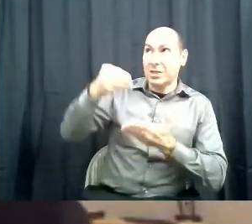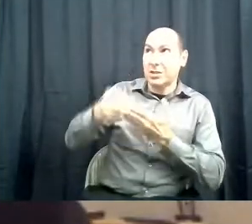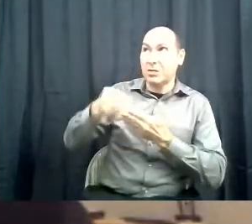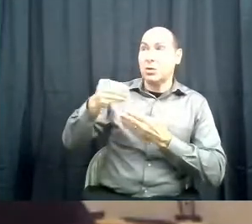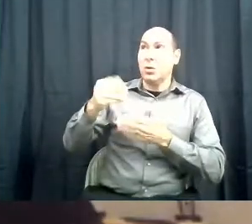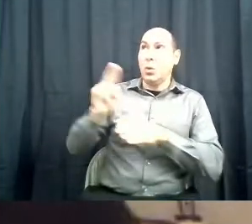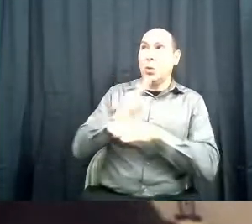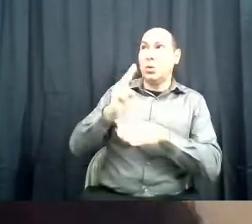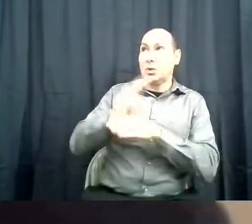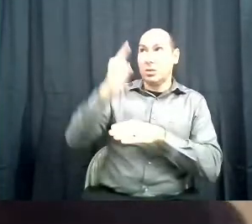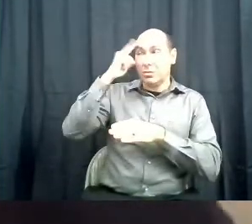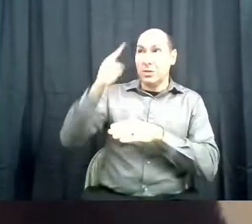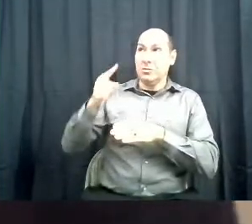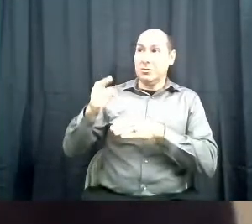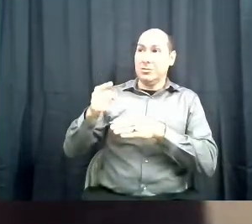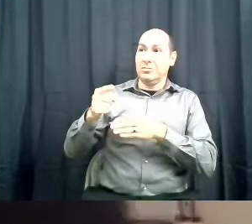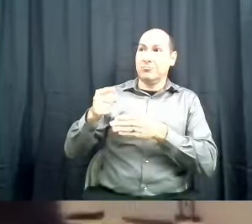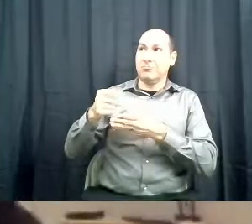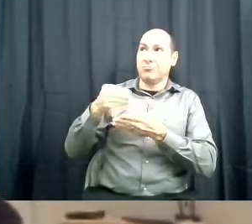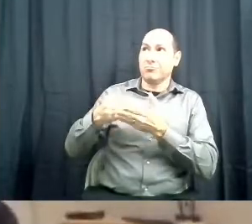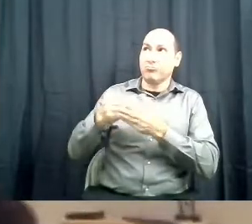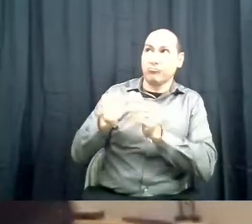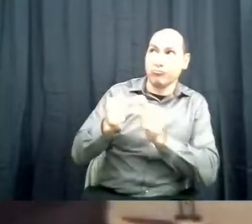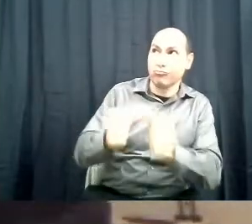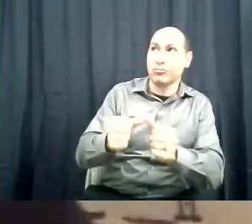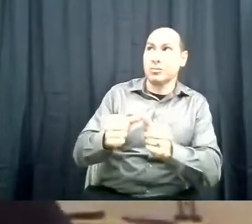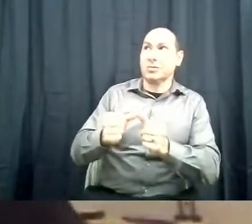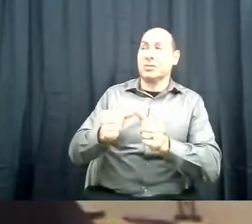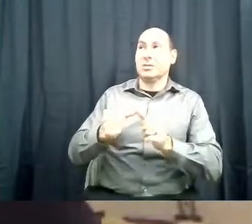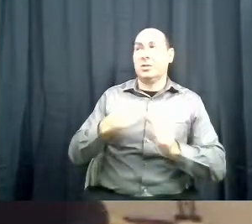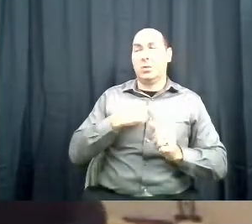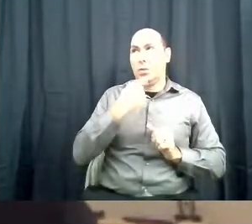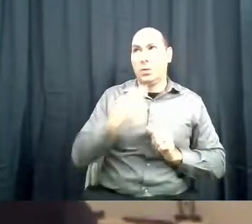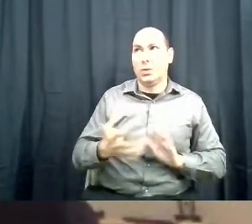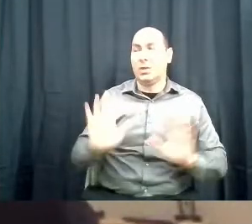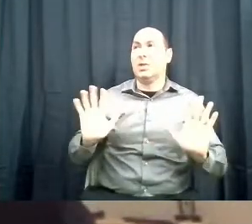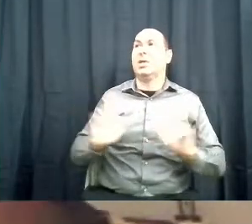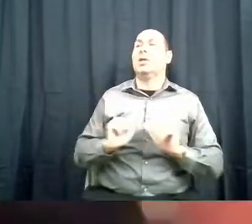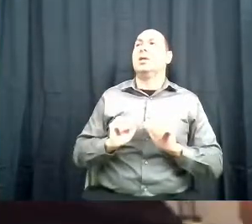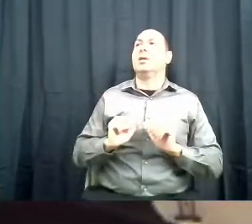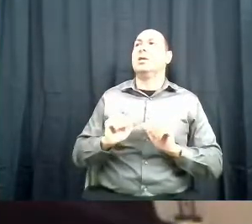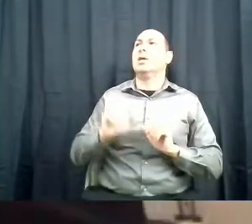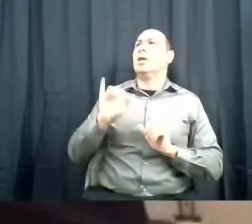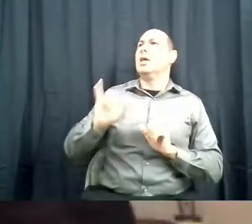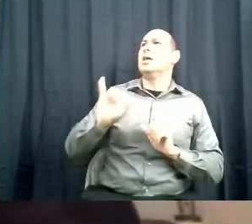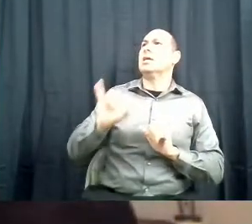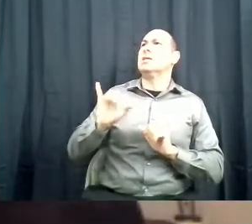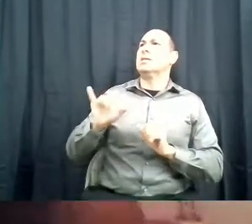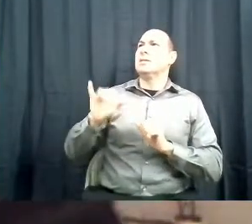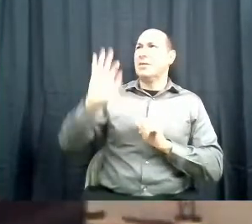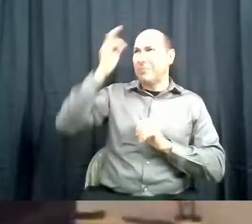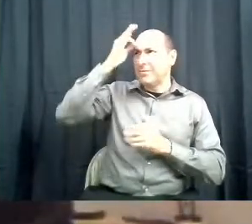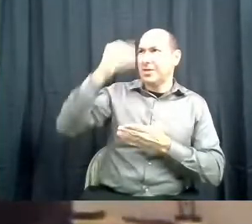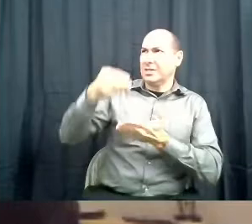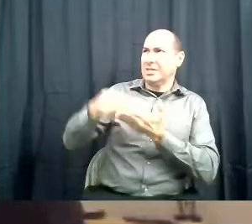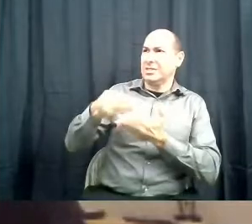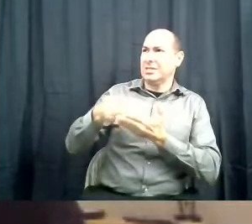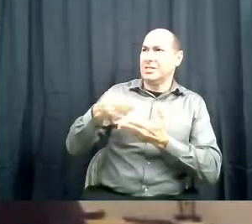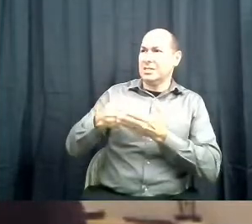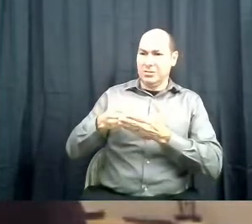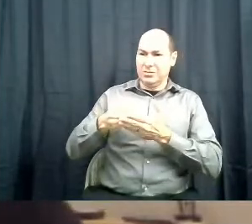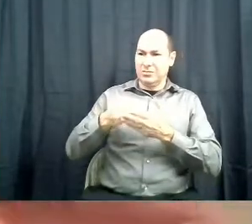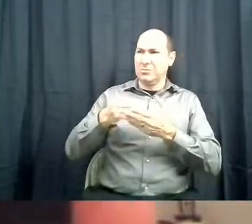I've read the budgets and the fiscal plan, and I see line items for federal funds talking about the whole budget.